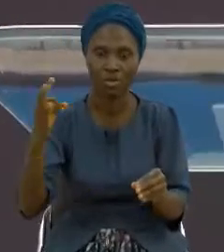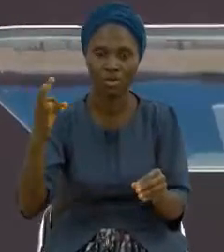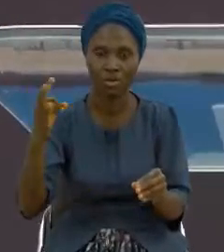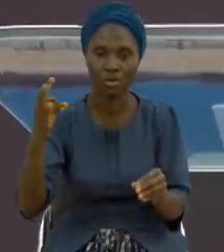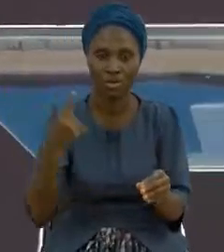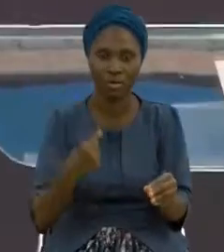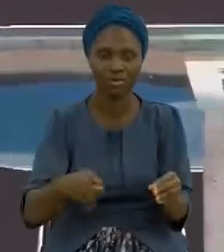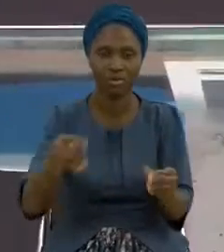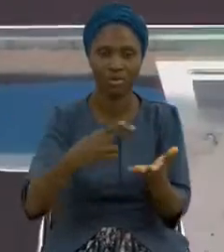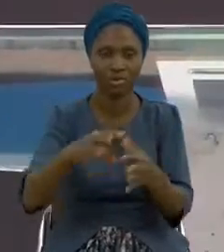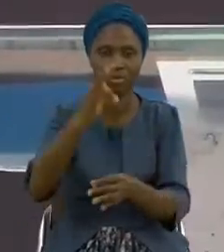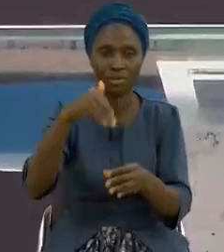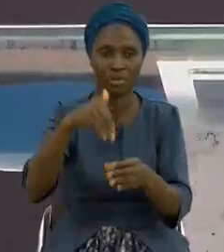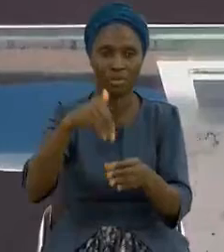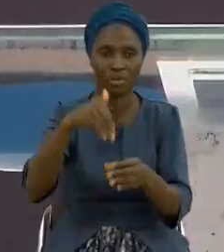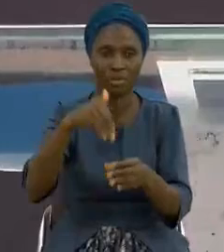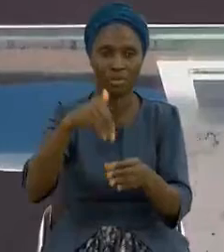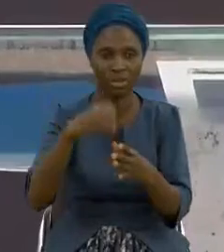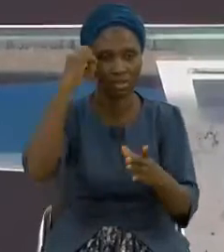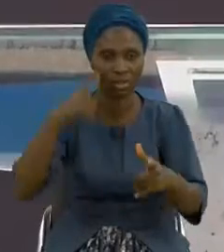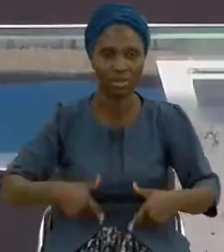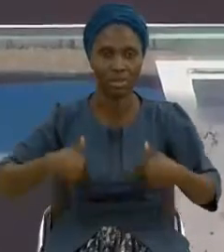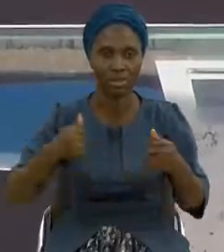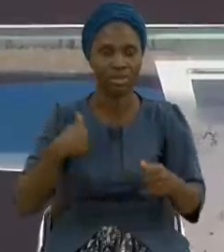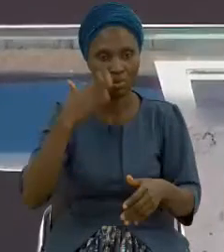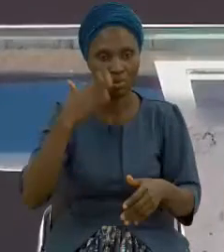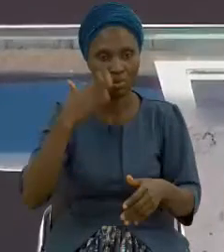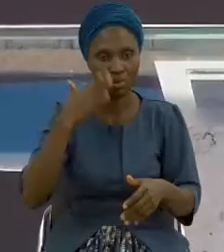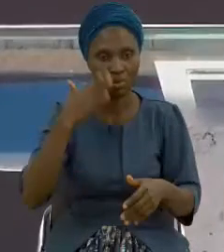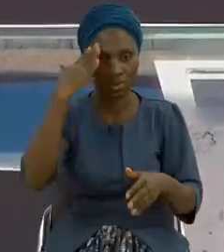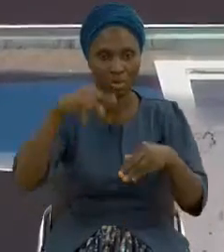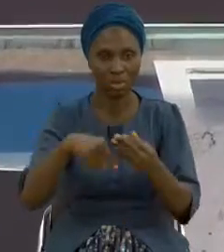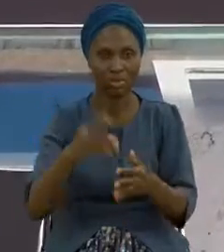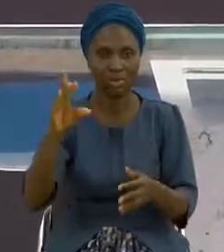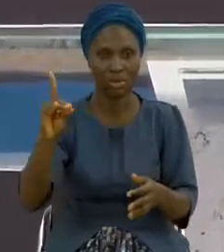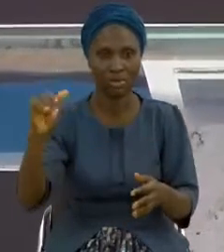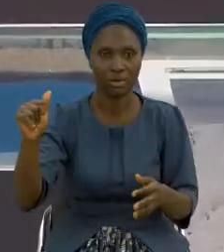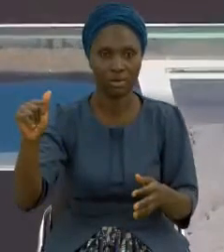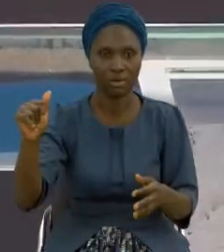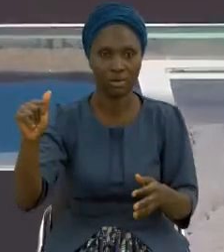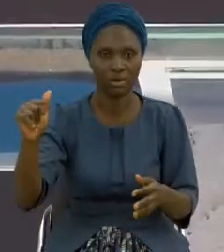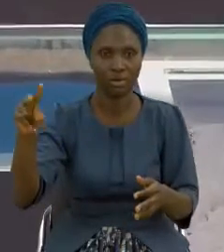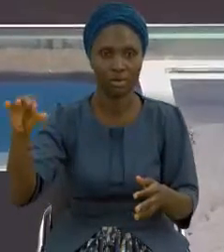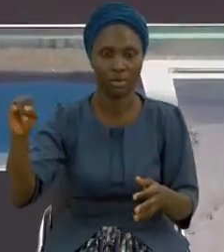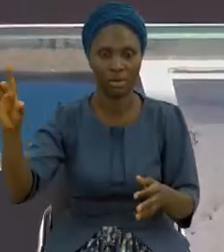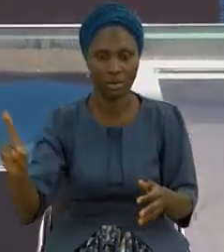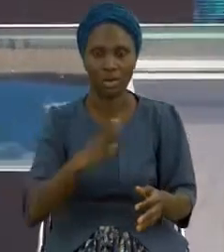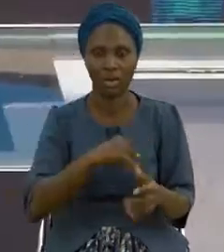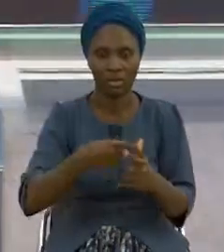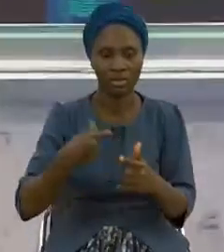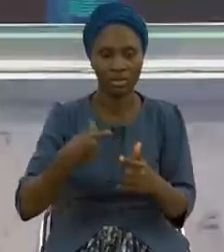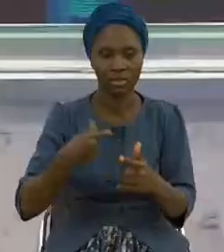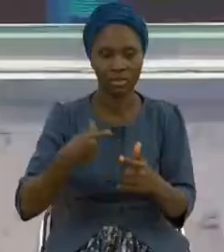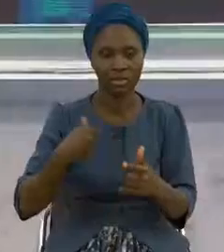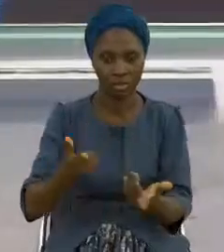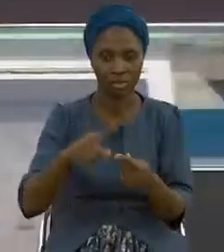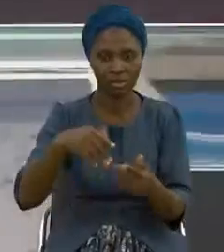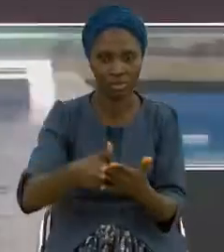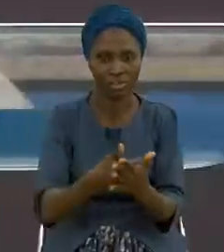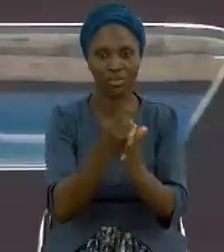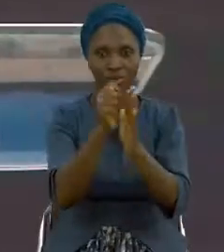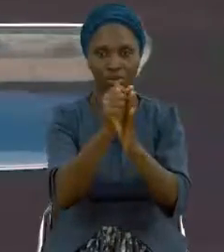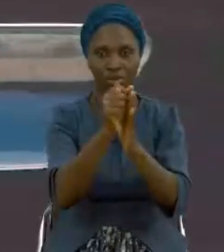know about David, and then we come to the New Testament. We know about John the Baptist. We know about